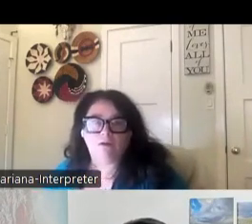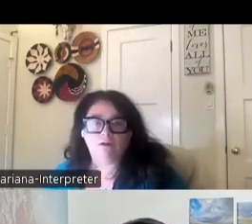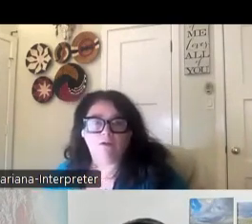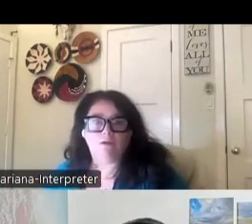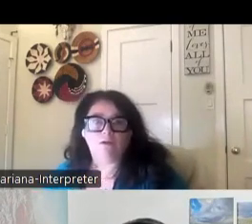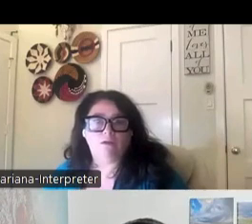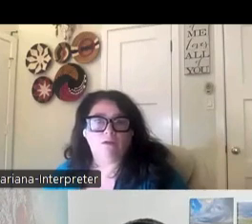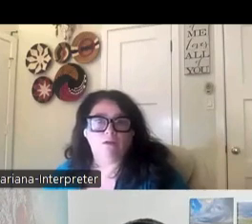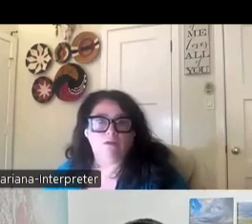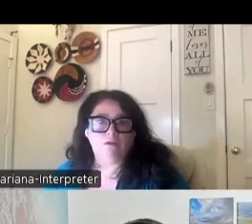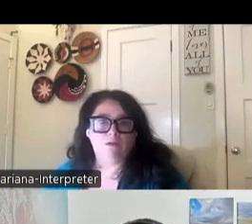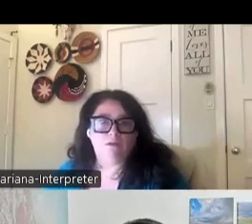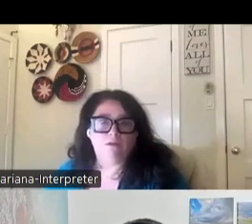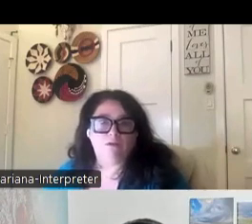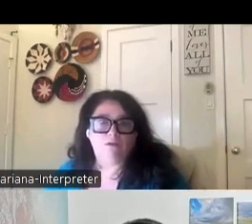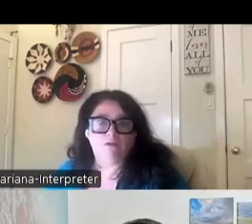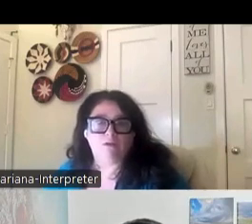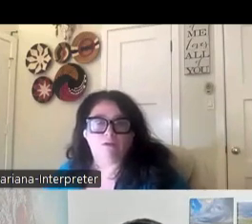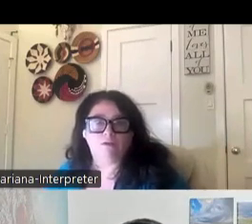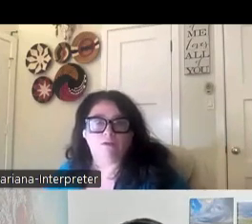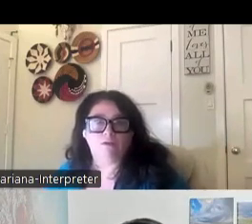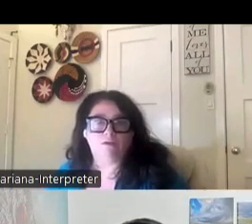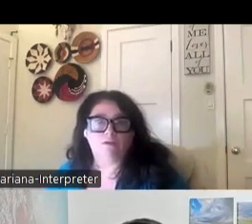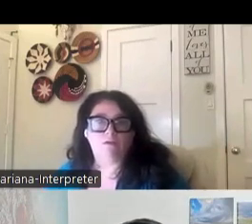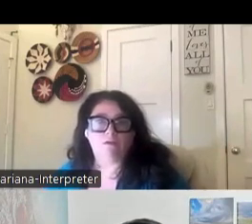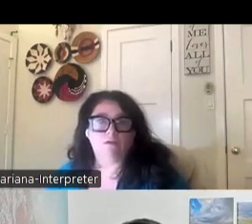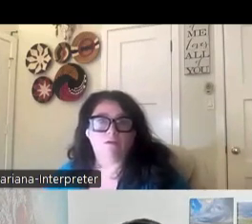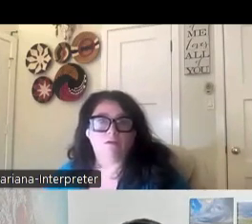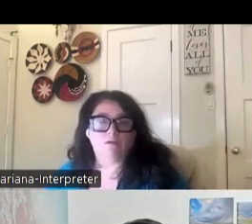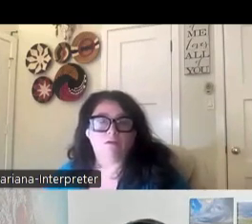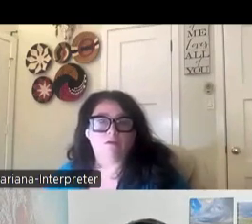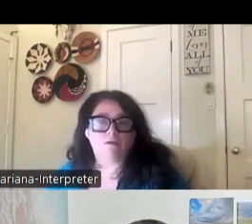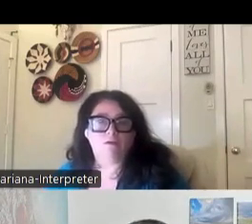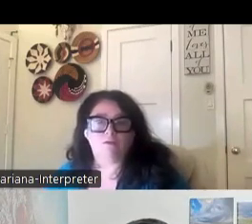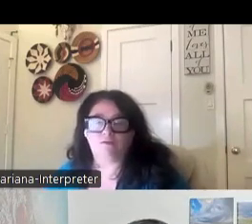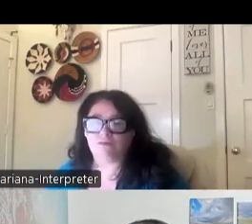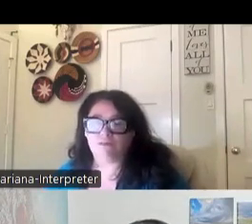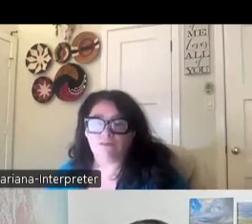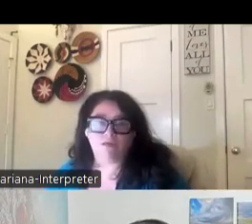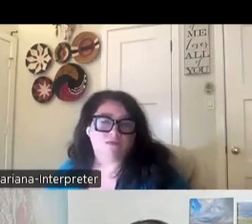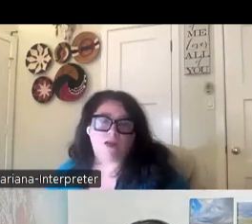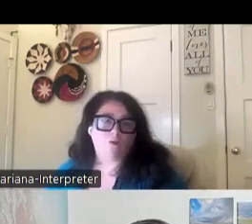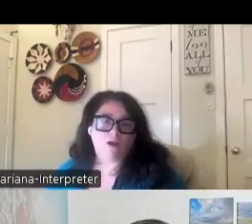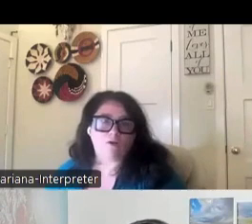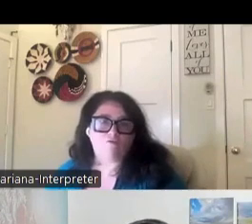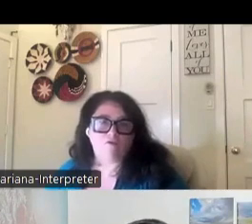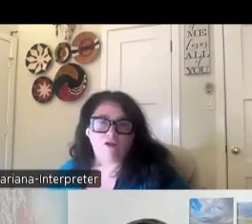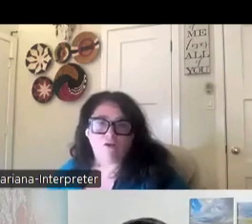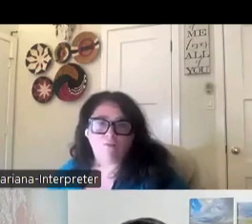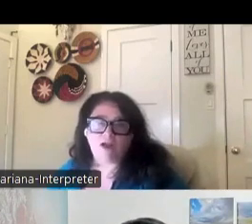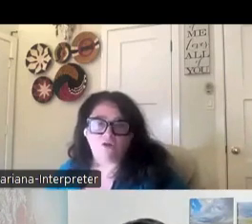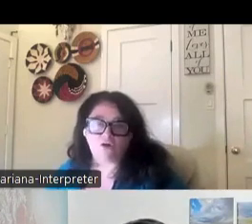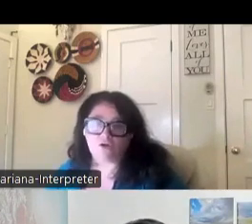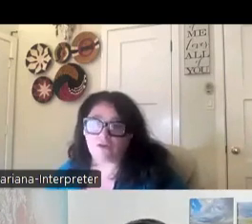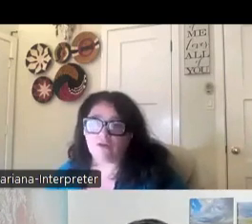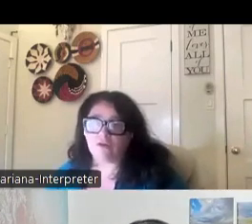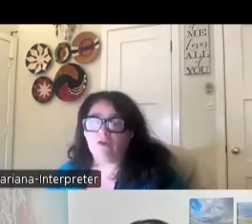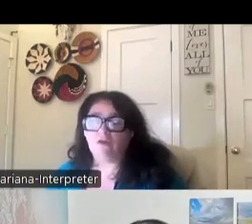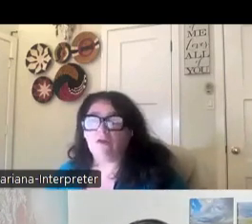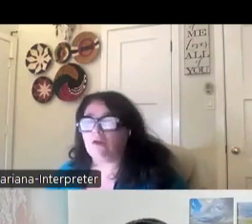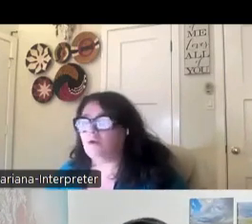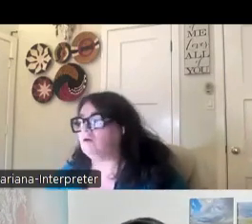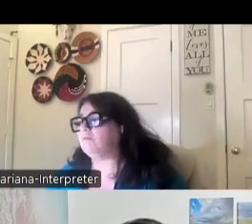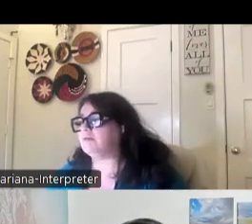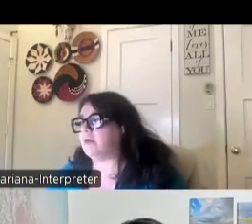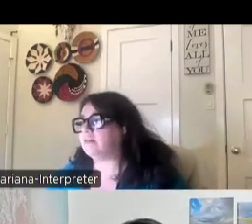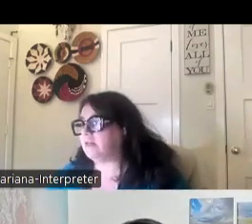decade earlier in 2013 through 2015. But now, and I actually skipped some steps. There